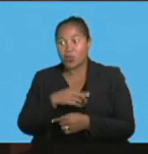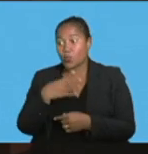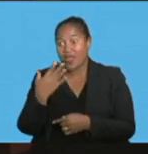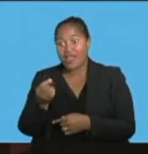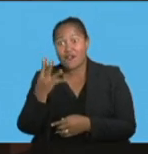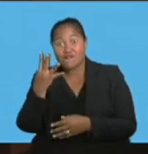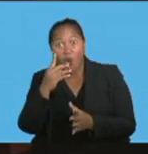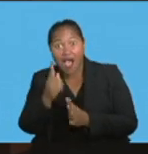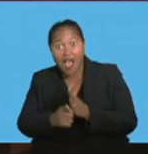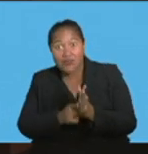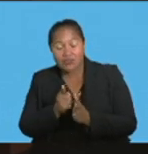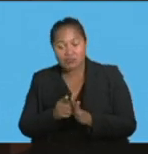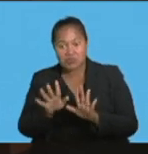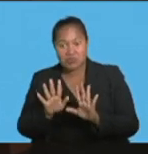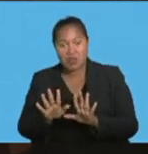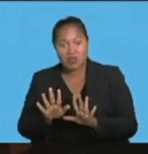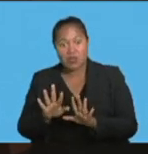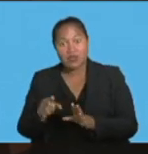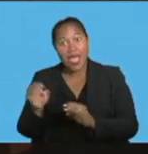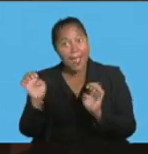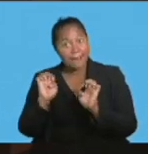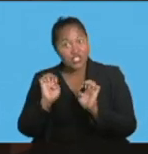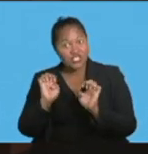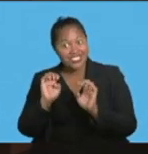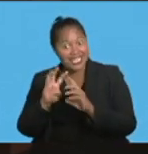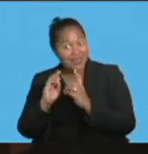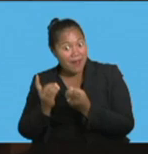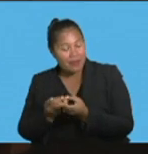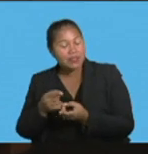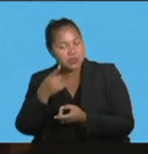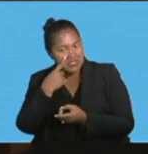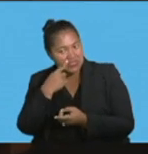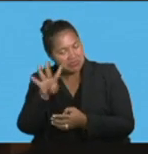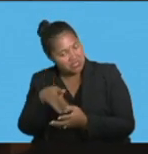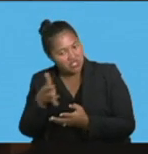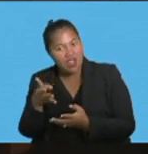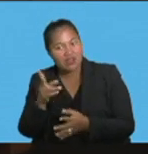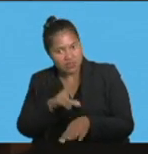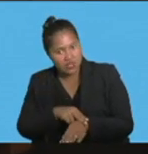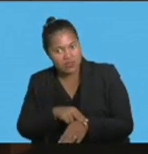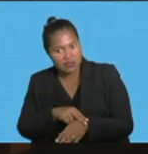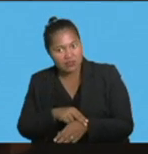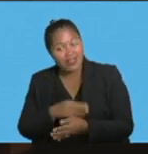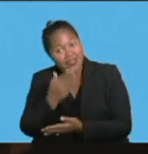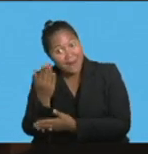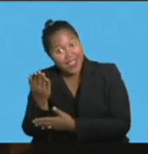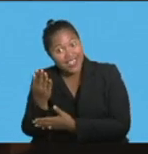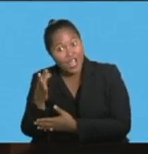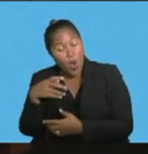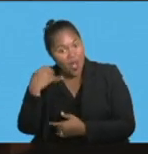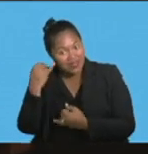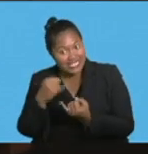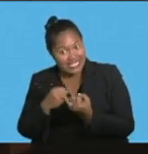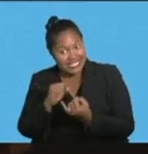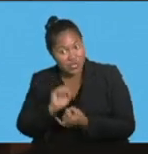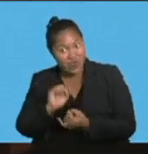hours of getting to the emergency department, they will be seen, depending on case severity. A fast-track system is in place